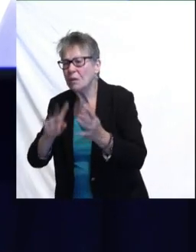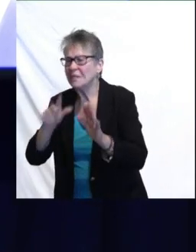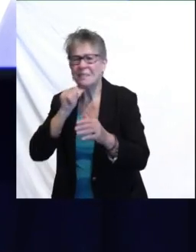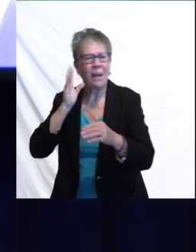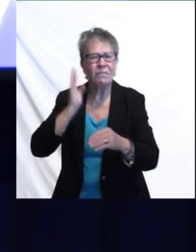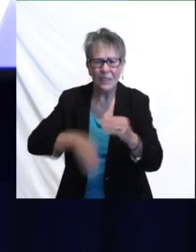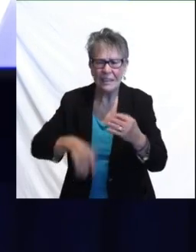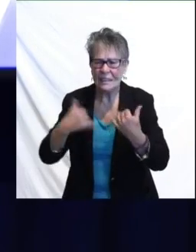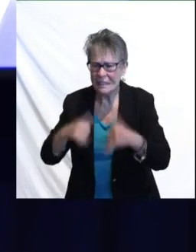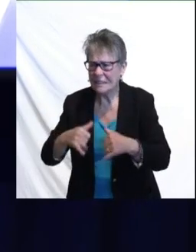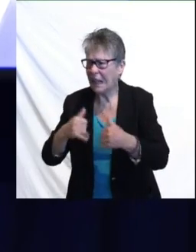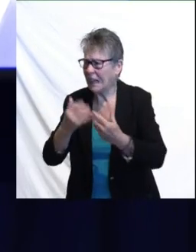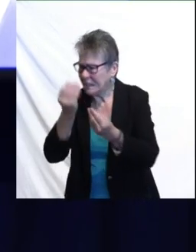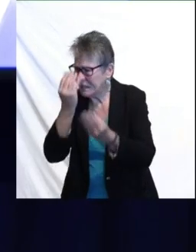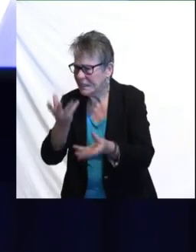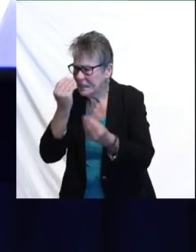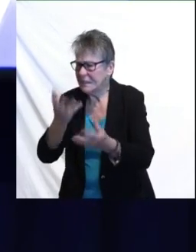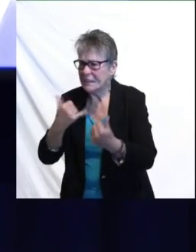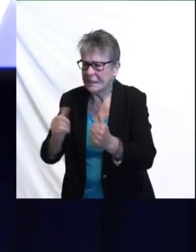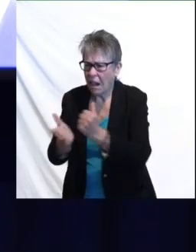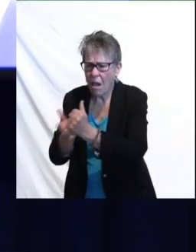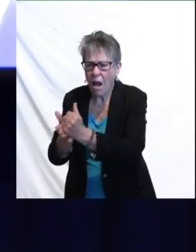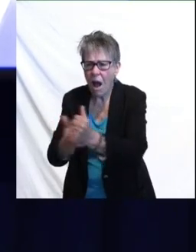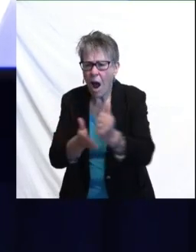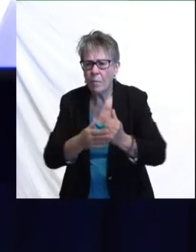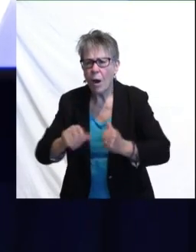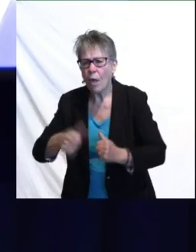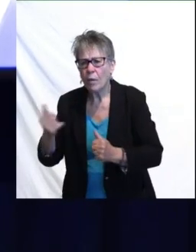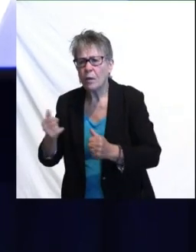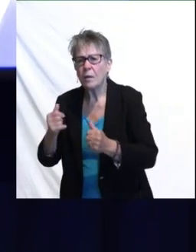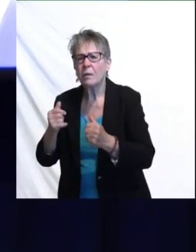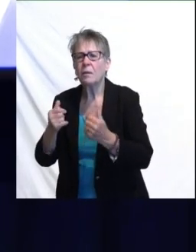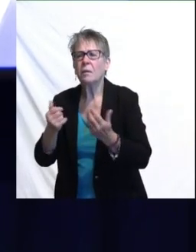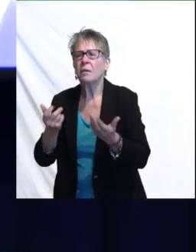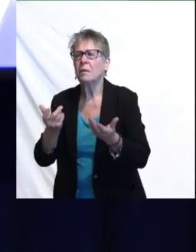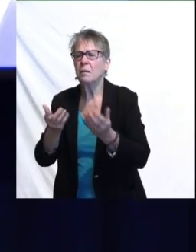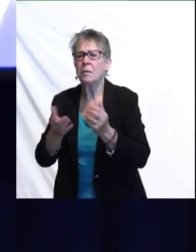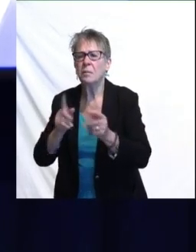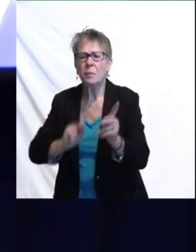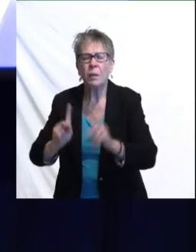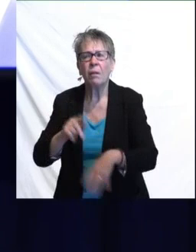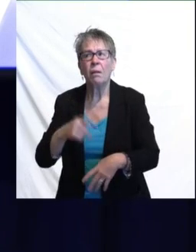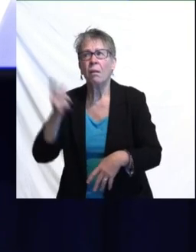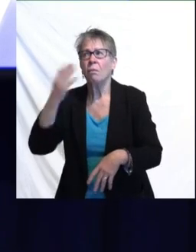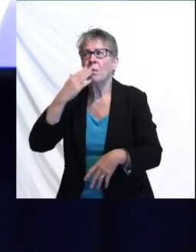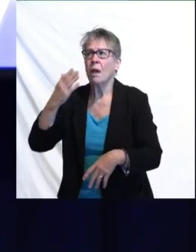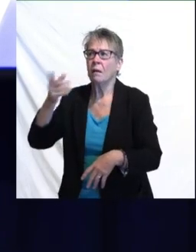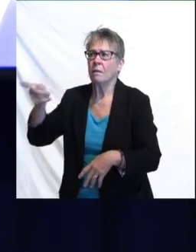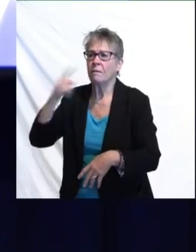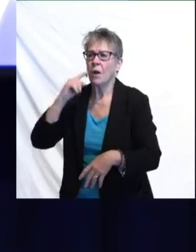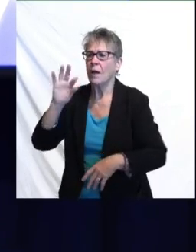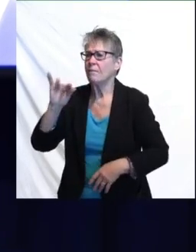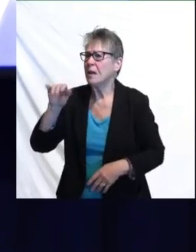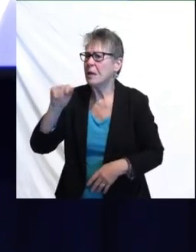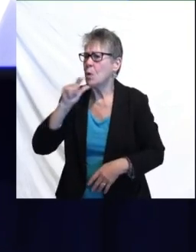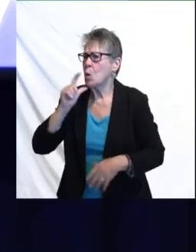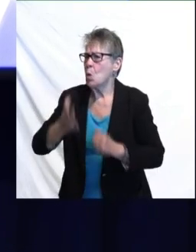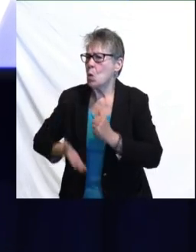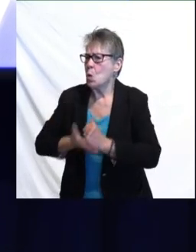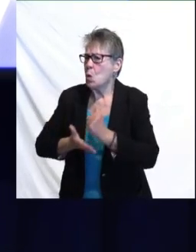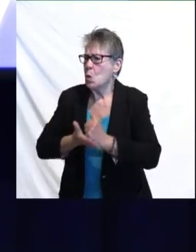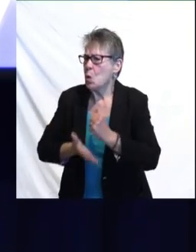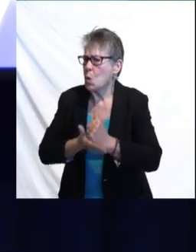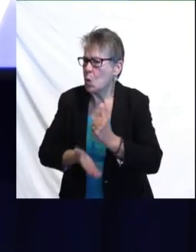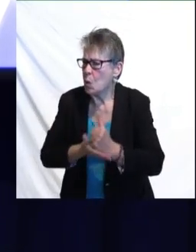have a phenomenal working relationship with FEMA. I think it's important to note that last week the White House announced that the federal reimbursement